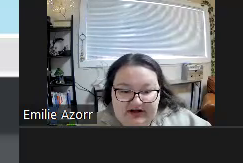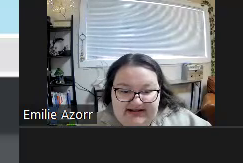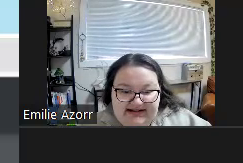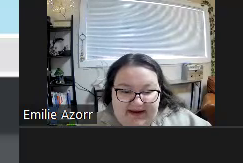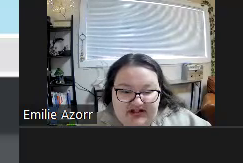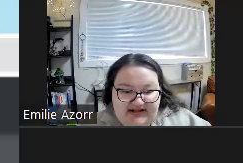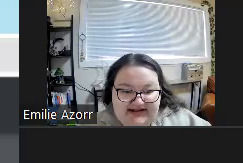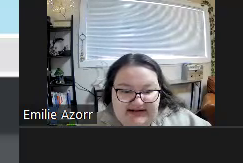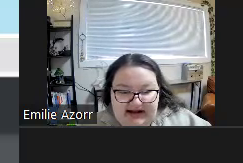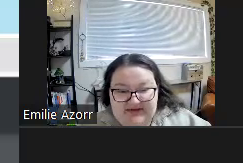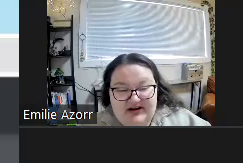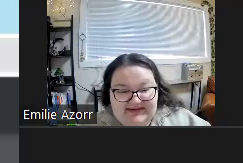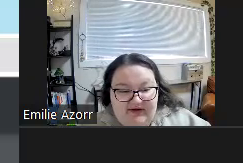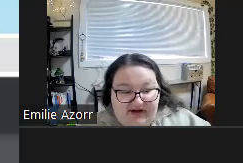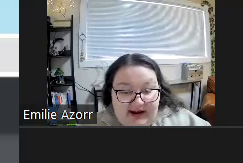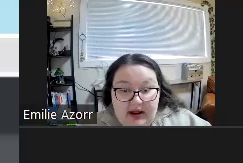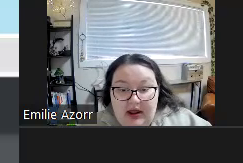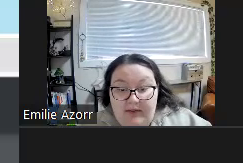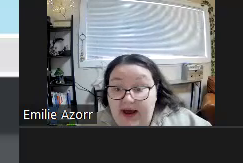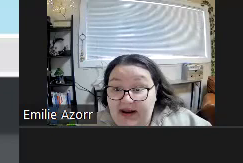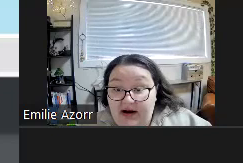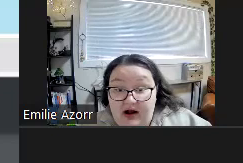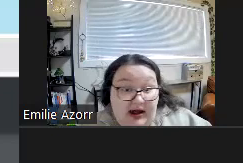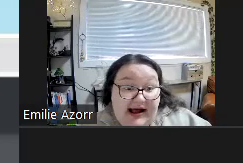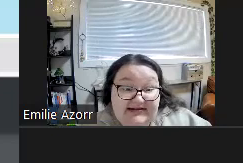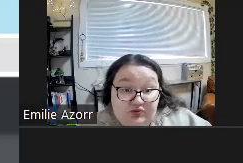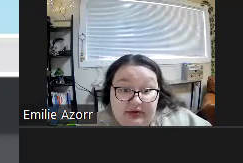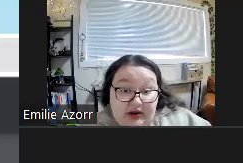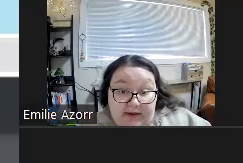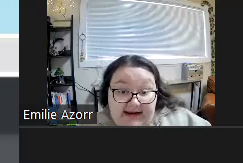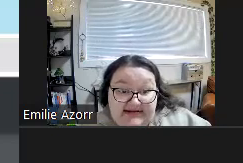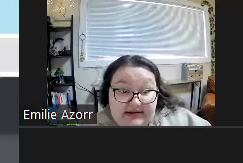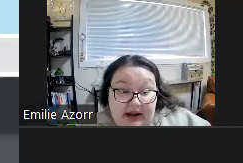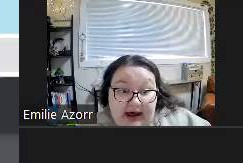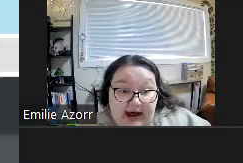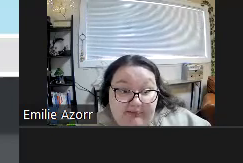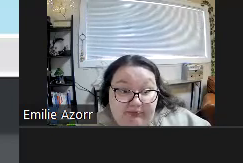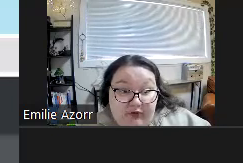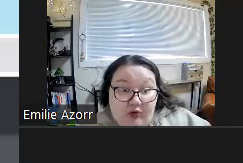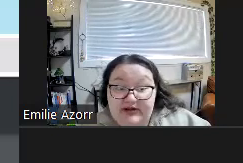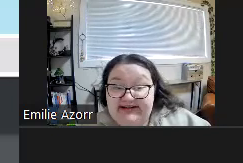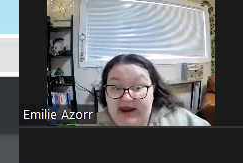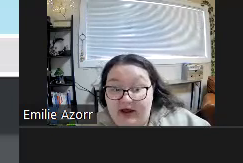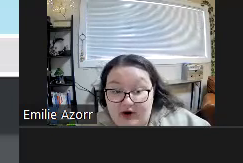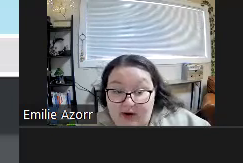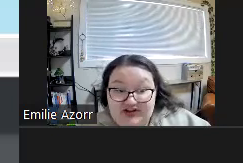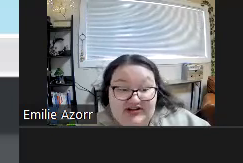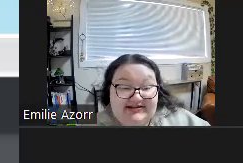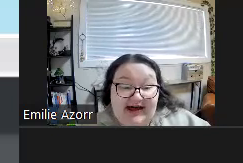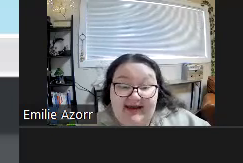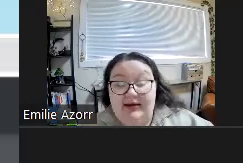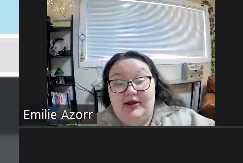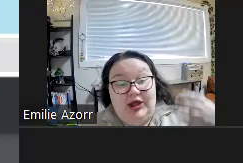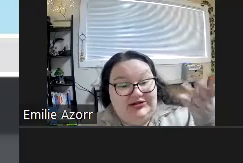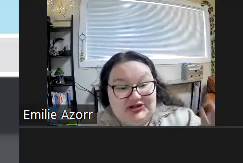this one's 36 pages. It's pretty small font, but it has really great, once again, other